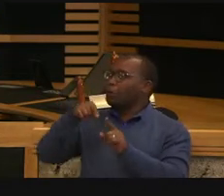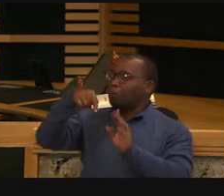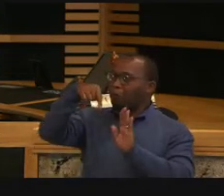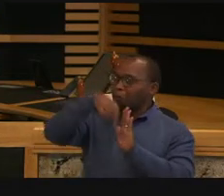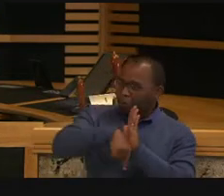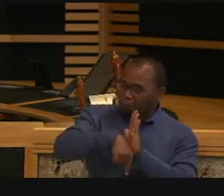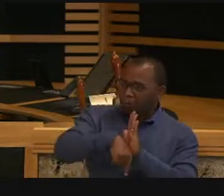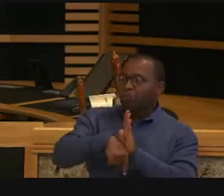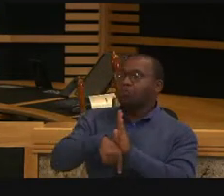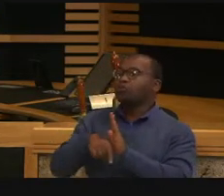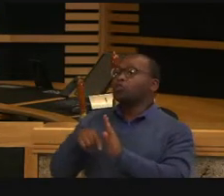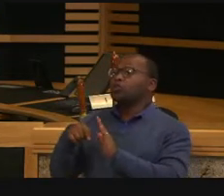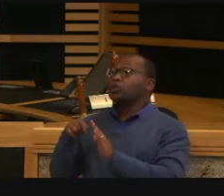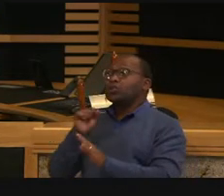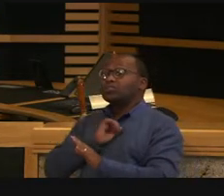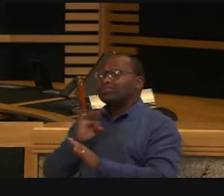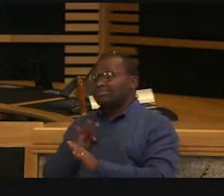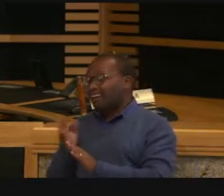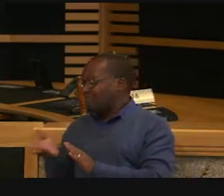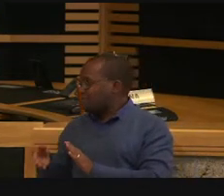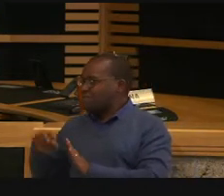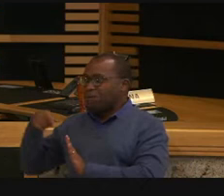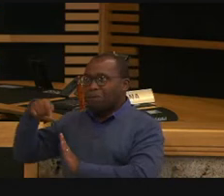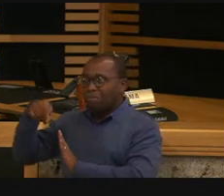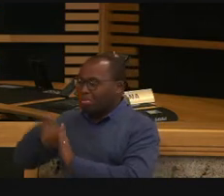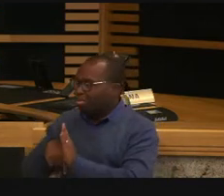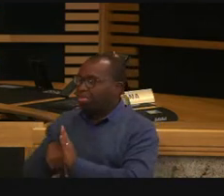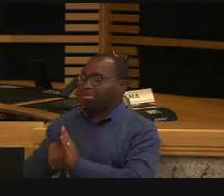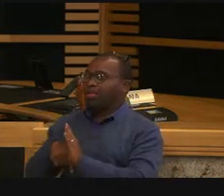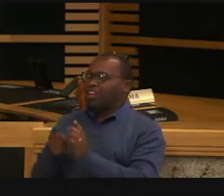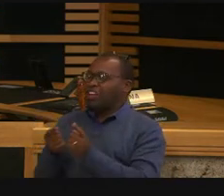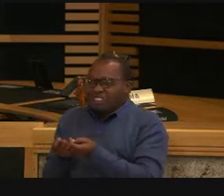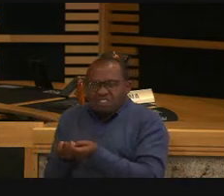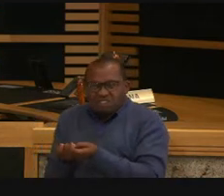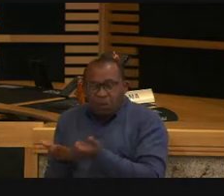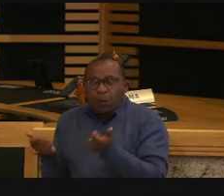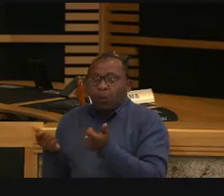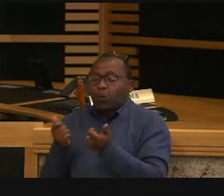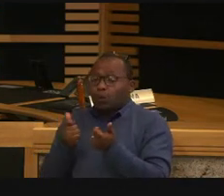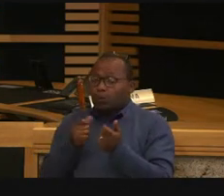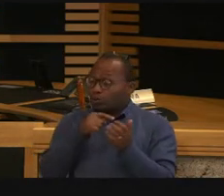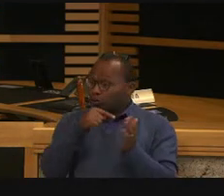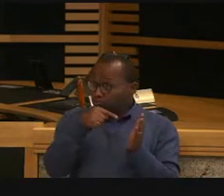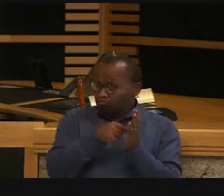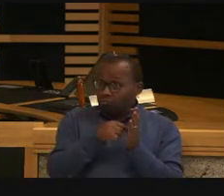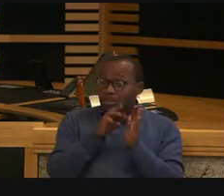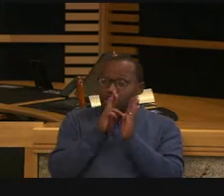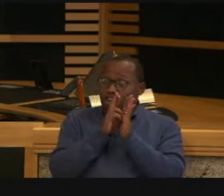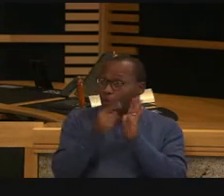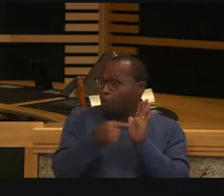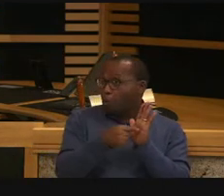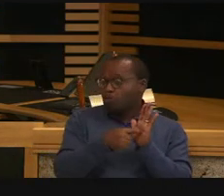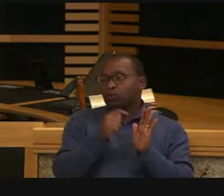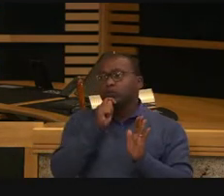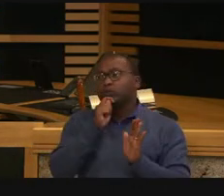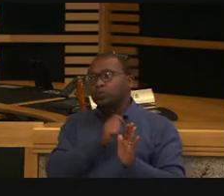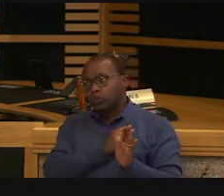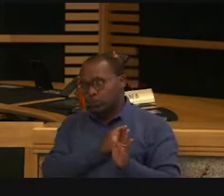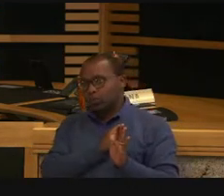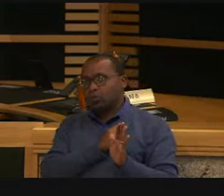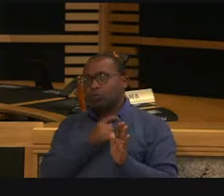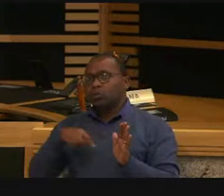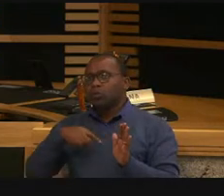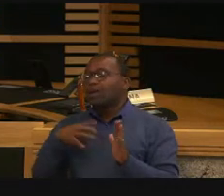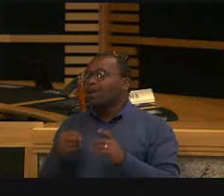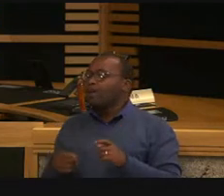under-resourced, as pointed out in this report. Traffic officers is our in our province render a wide range of law